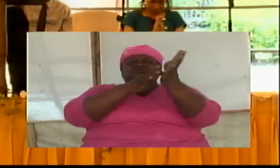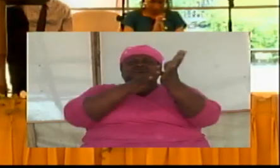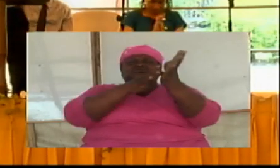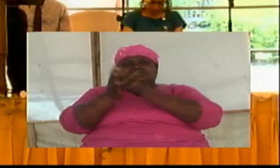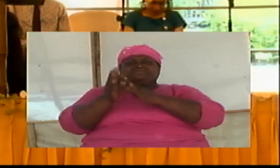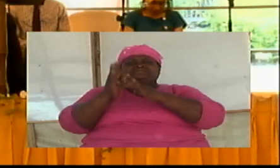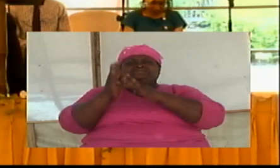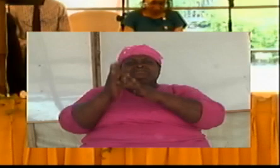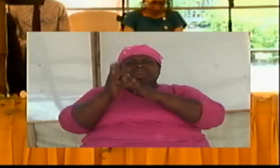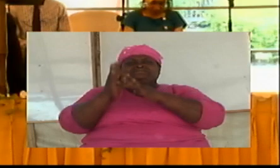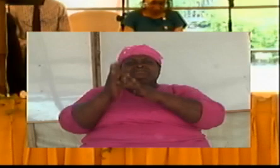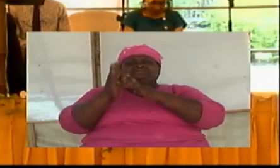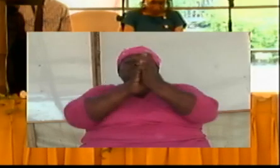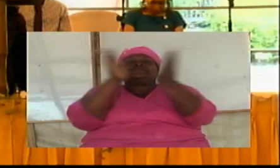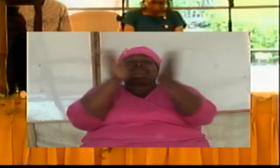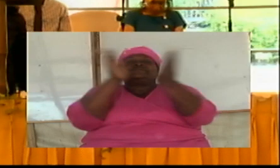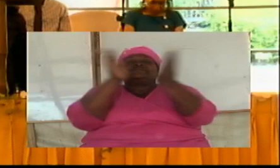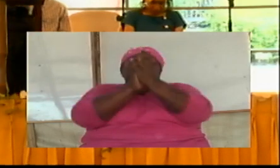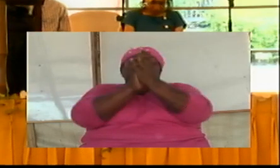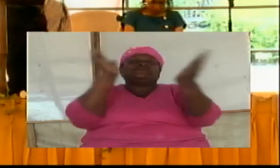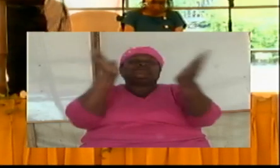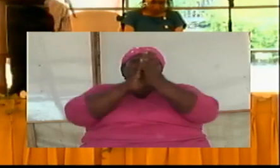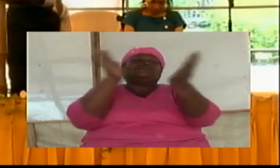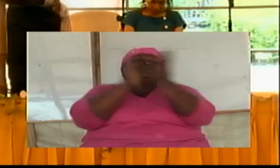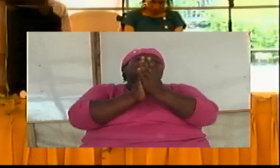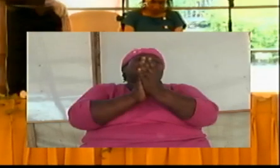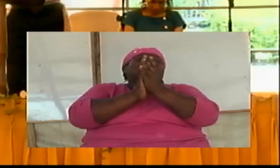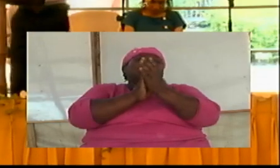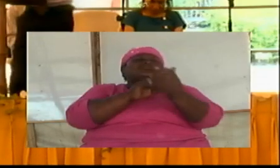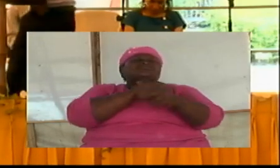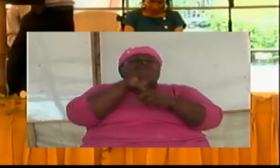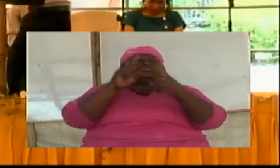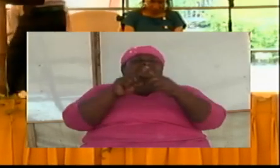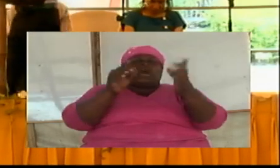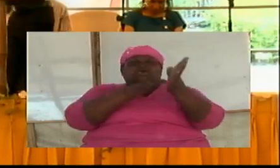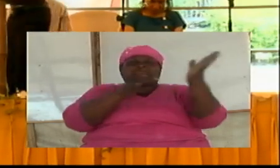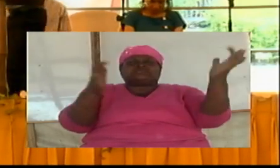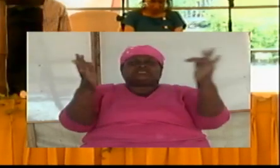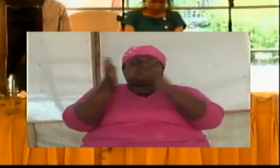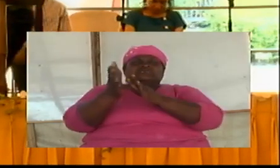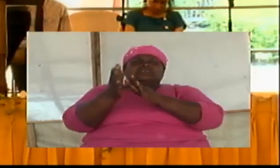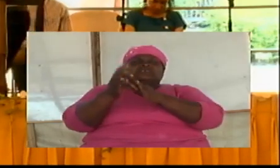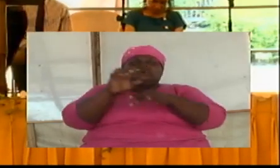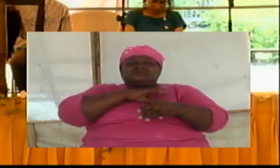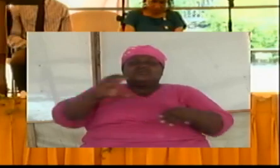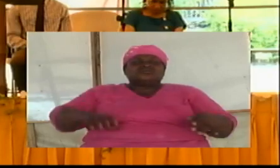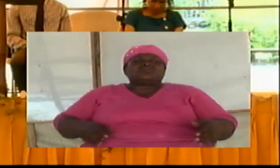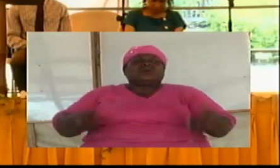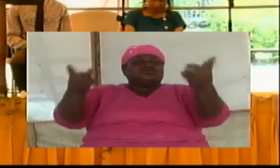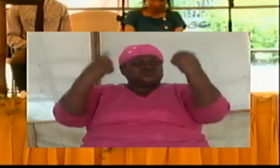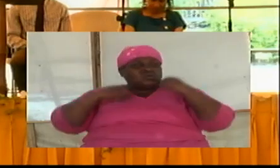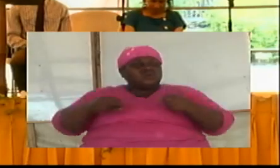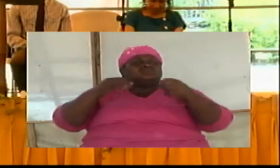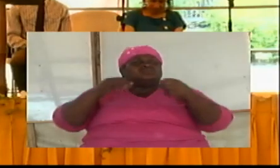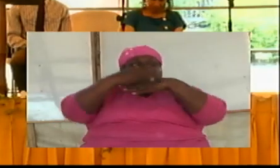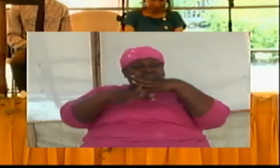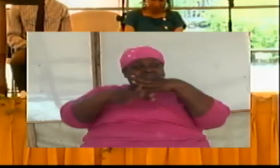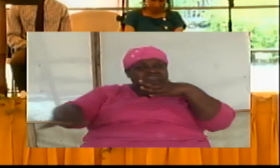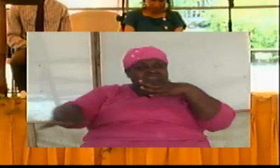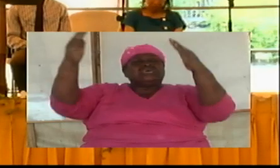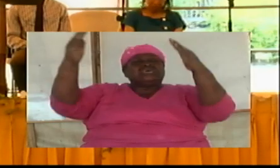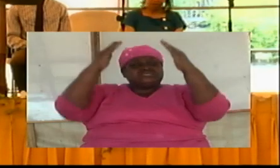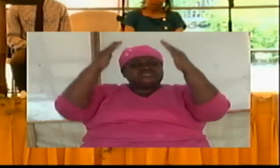when Jesus Christ came to shed his blood, it was to establish a house.